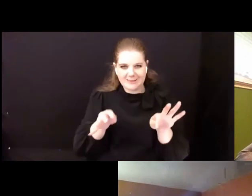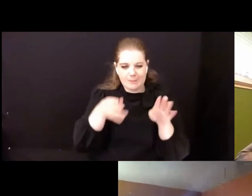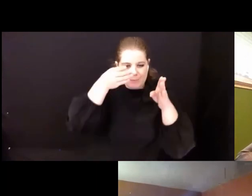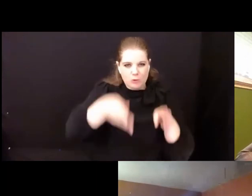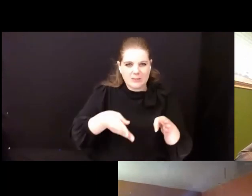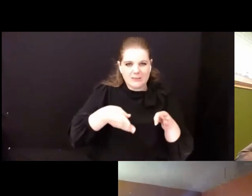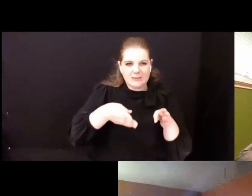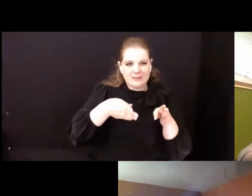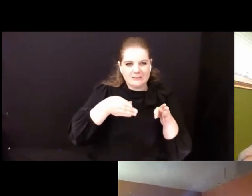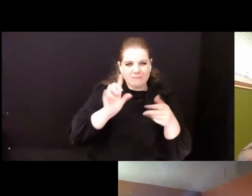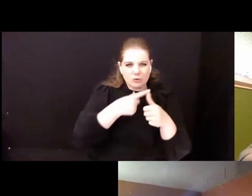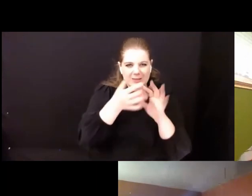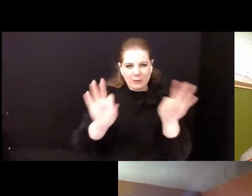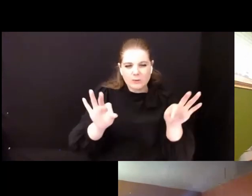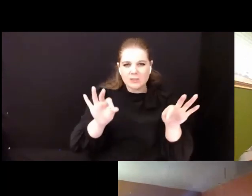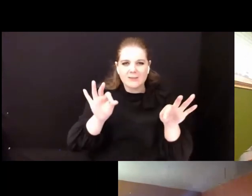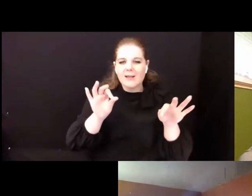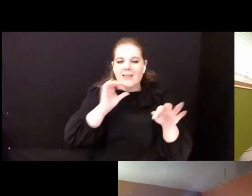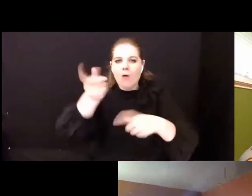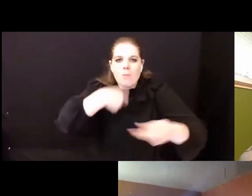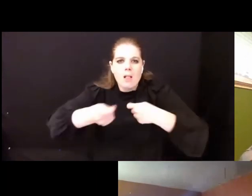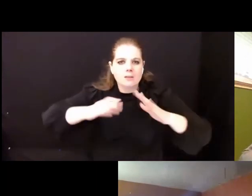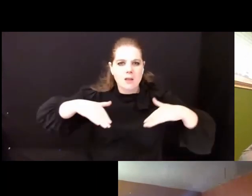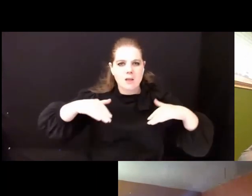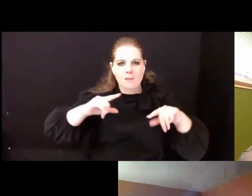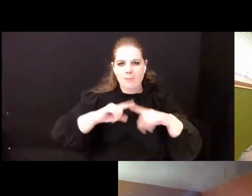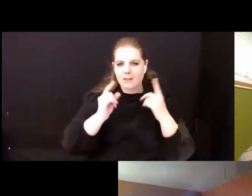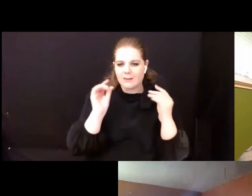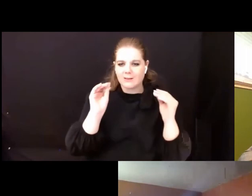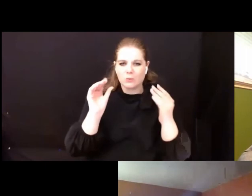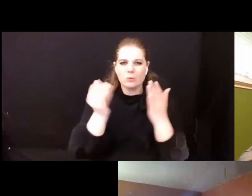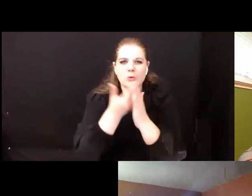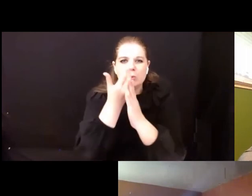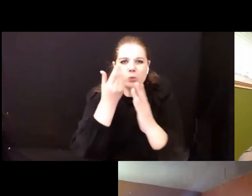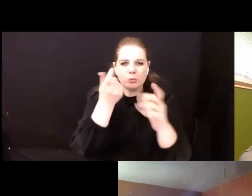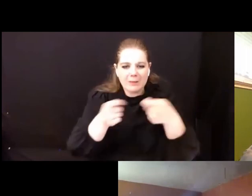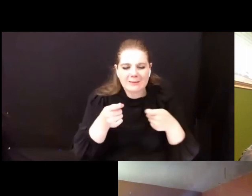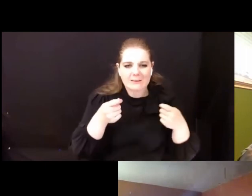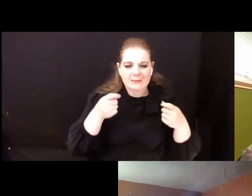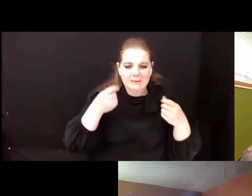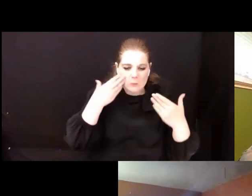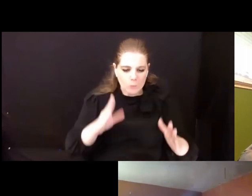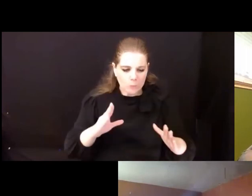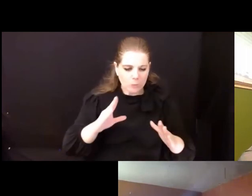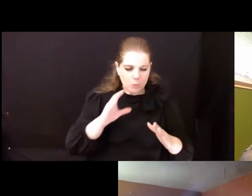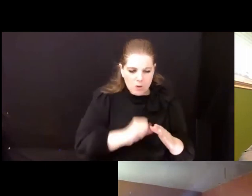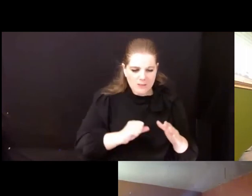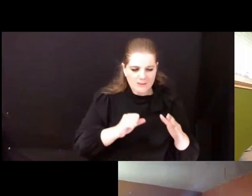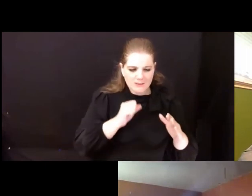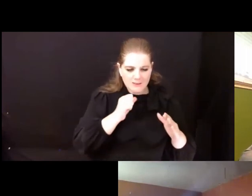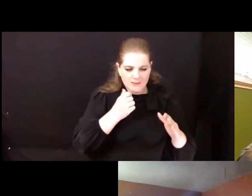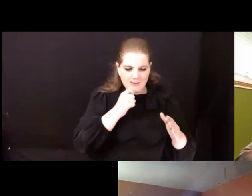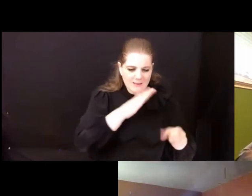yet. But we really do need, as a community, to come together and say, here are best practices of how you interact